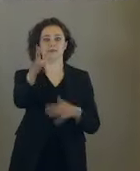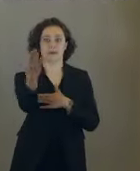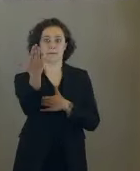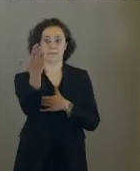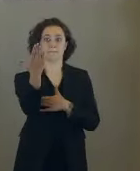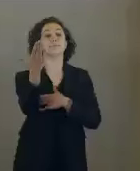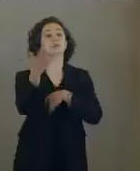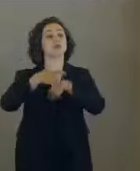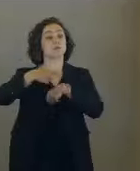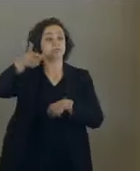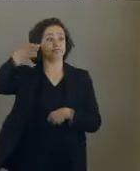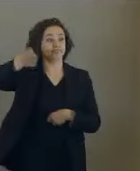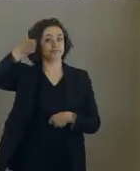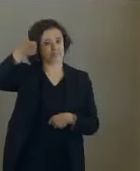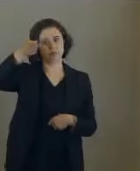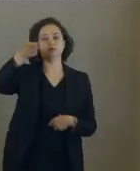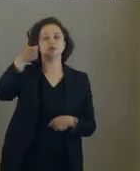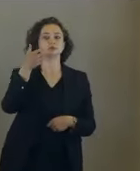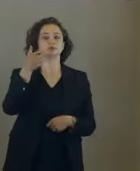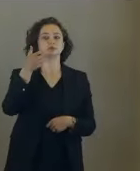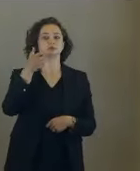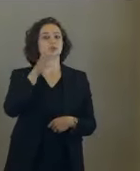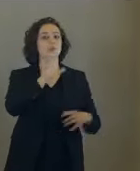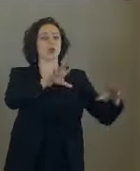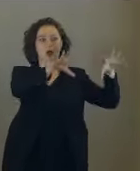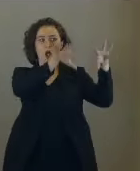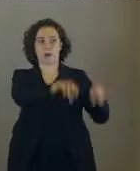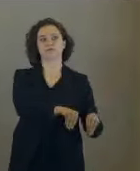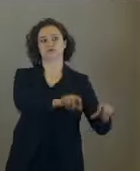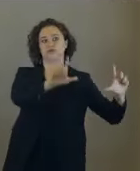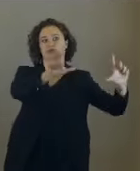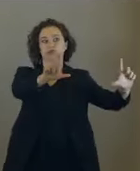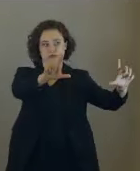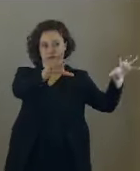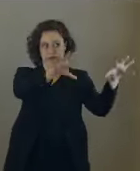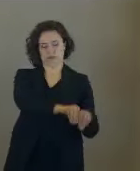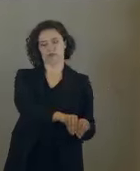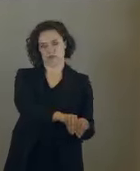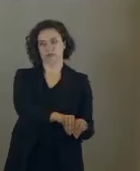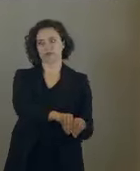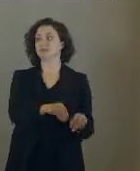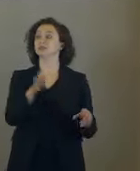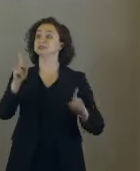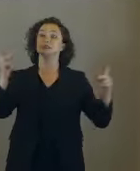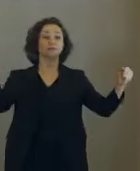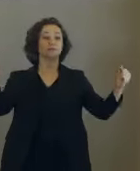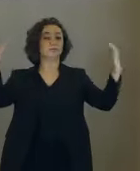The timekeeper can remove the display regarding the closed session, and folks are back in the